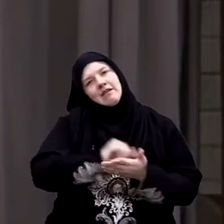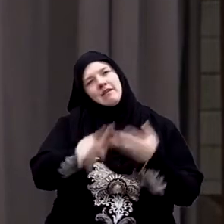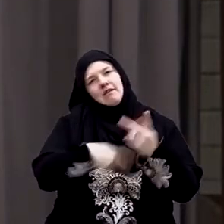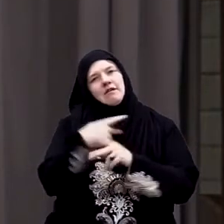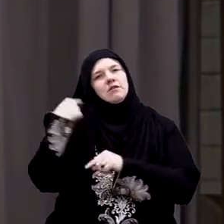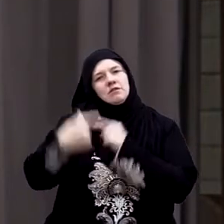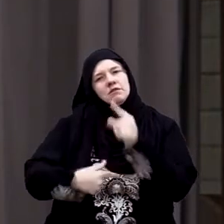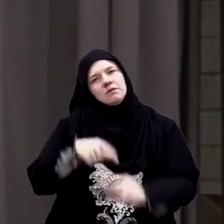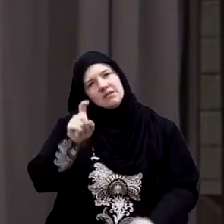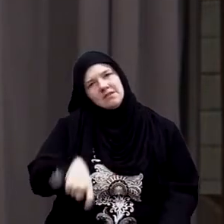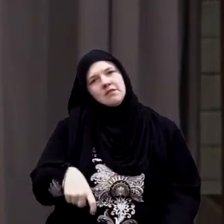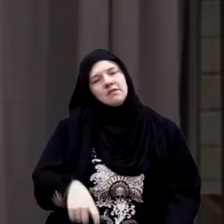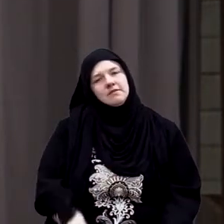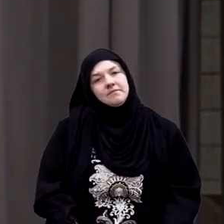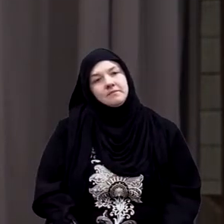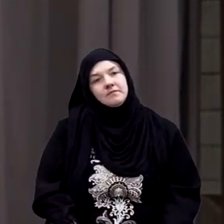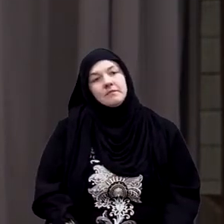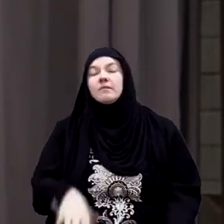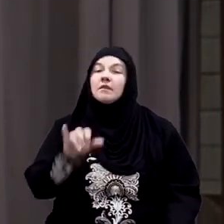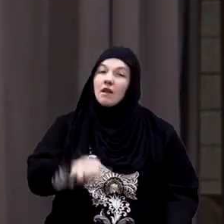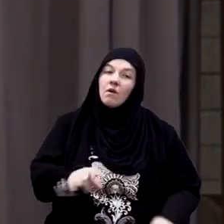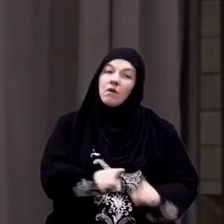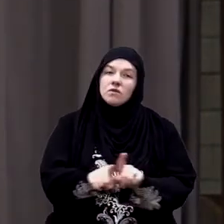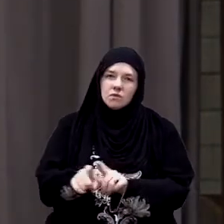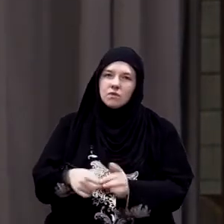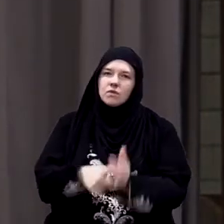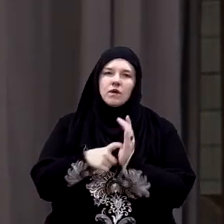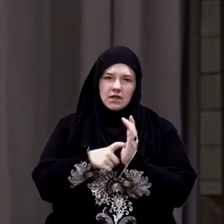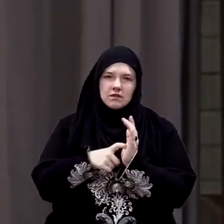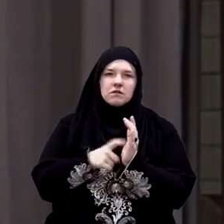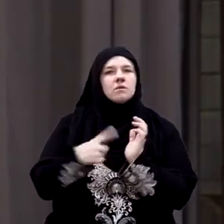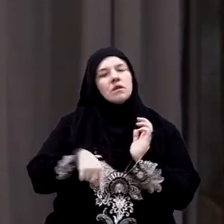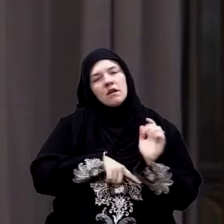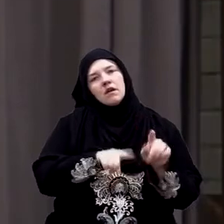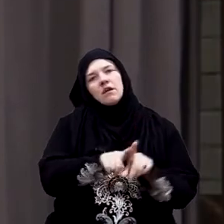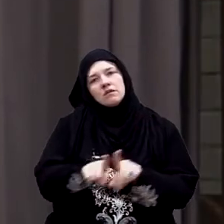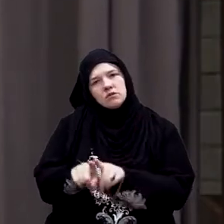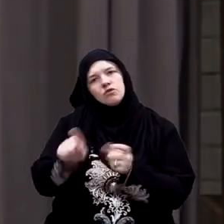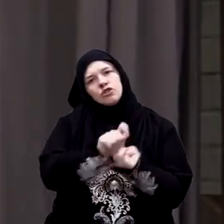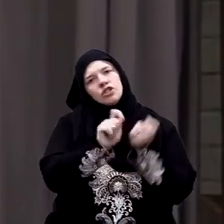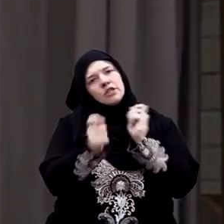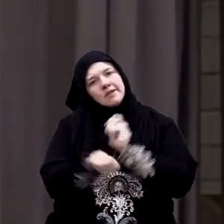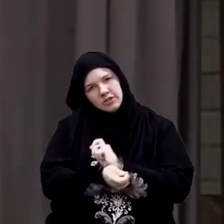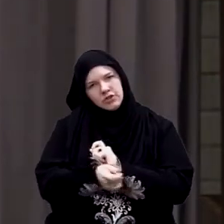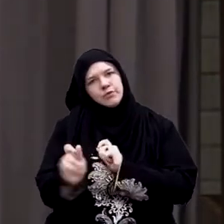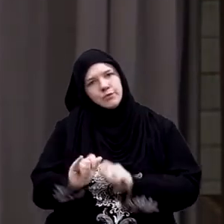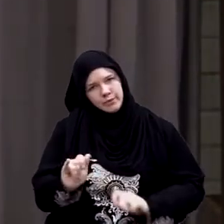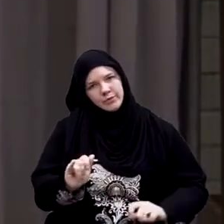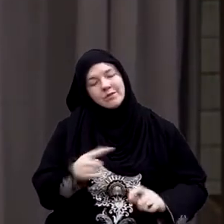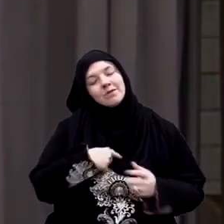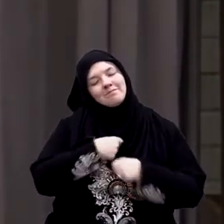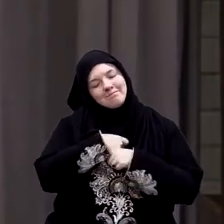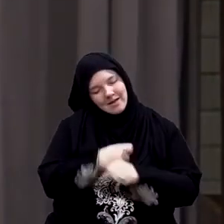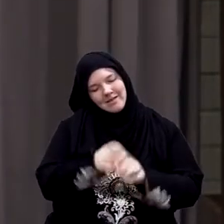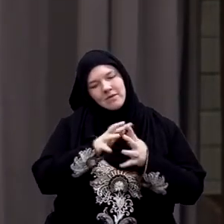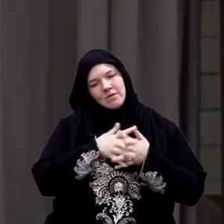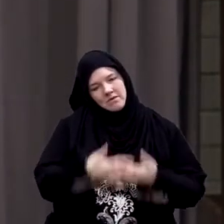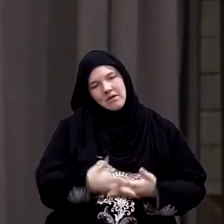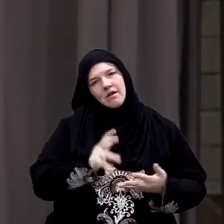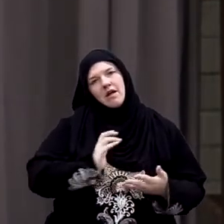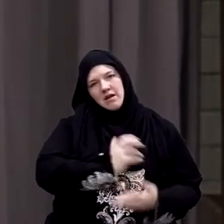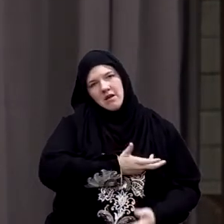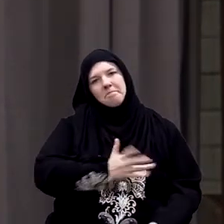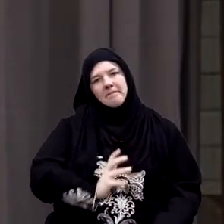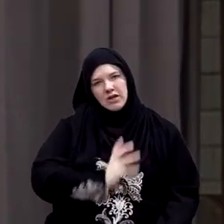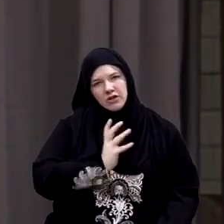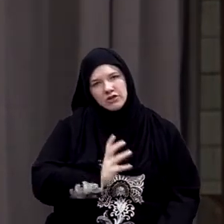generation. And that also requires that we also change somewhat to make the Quran our